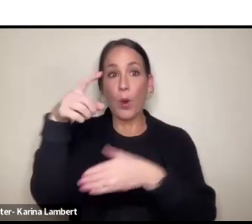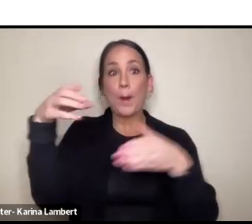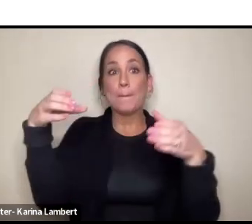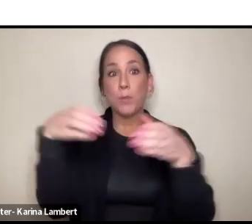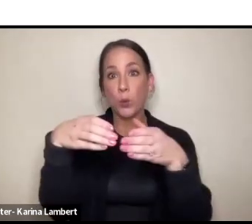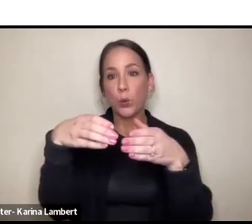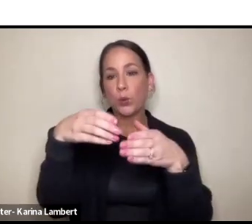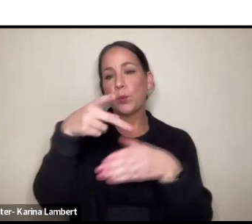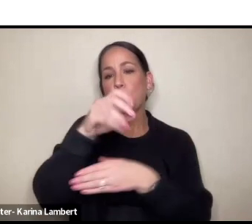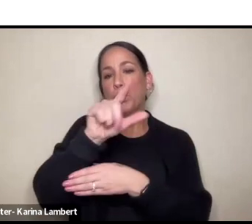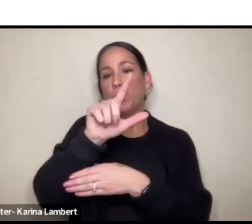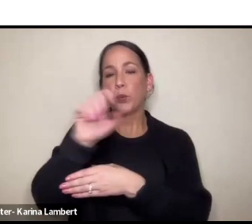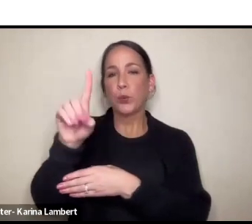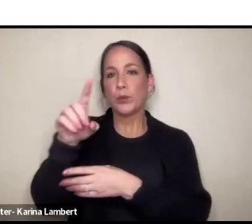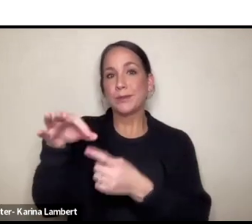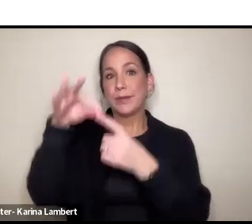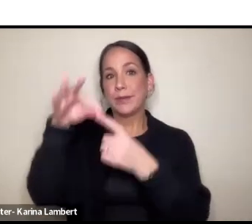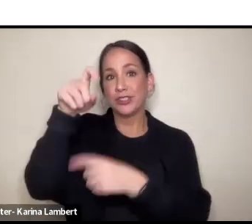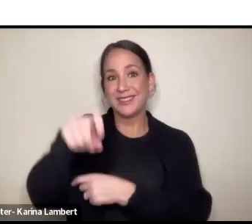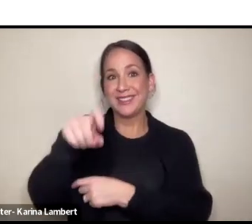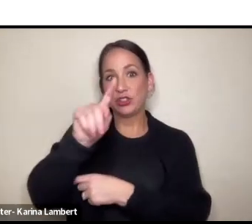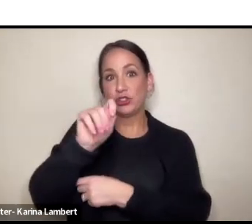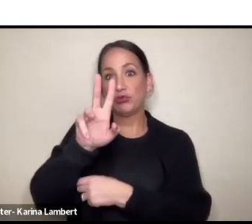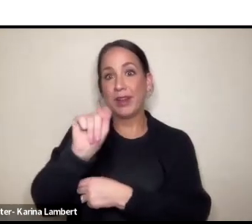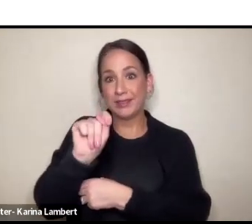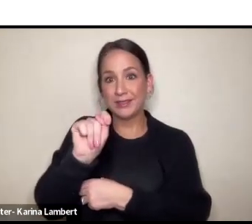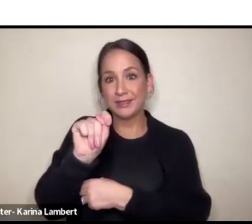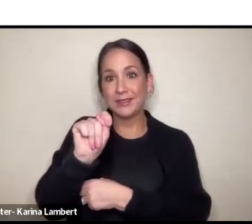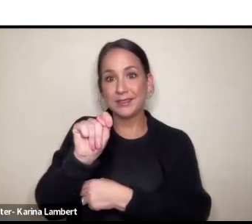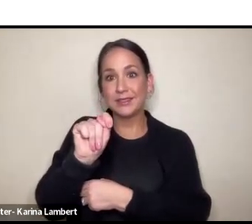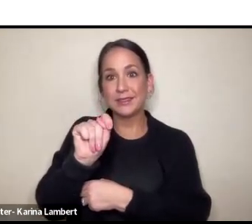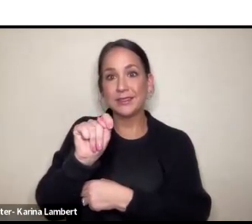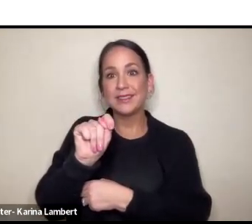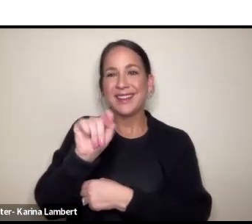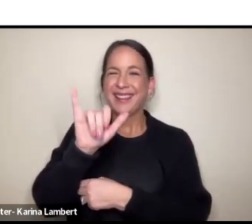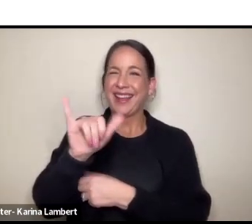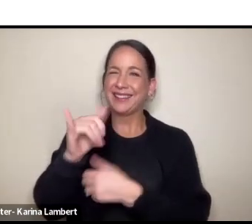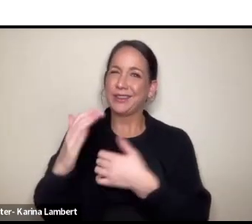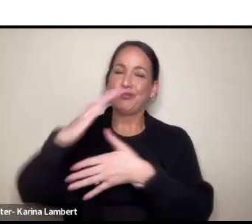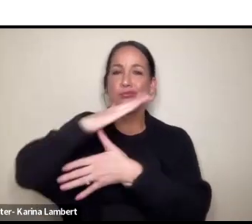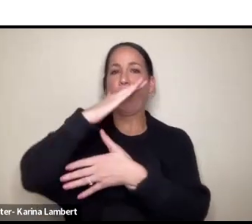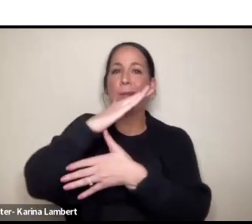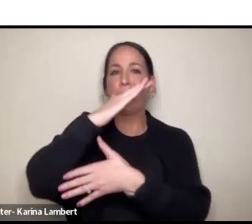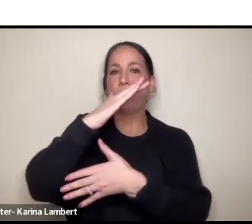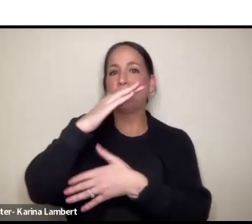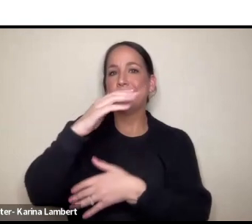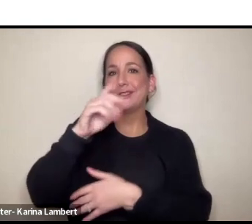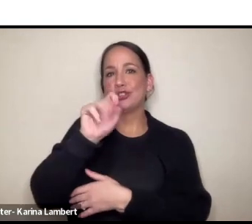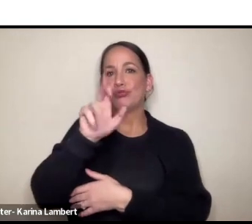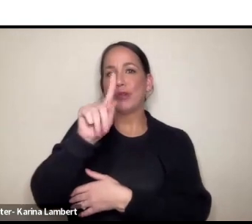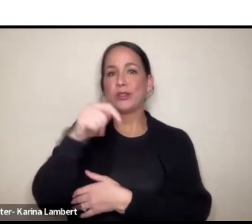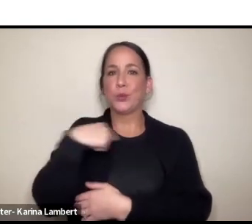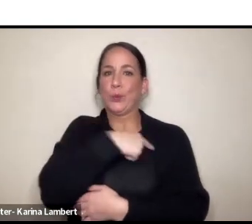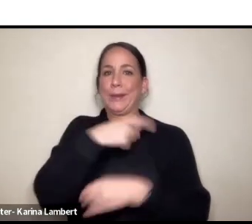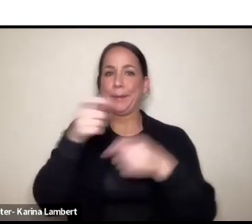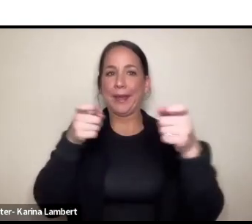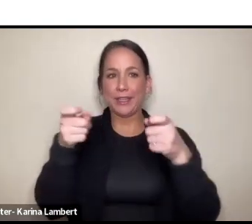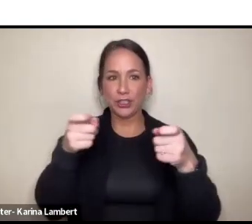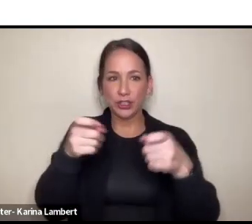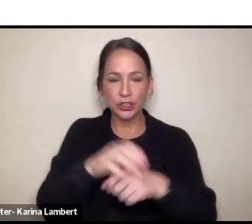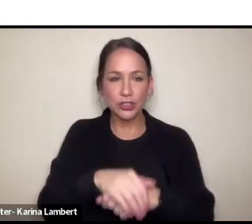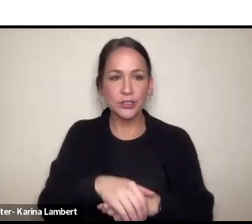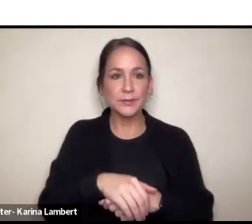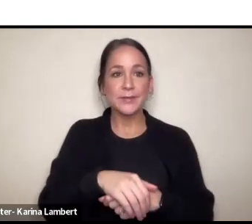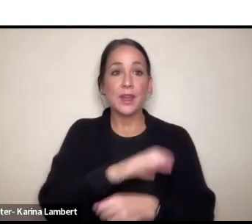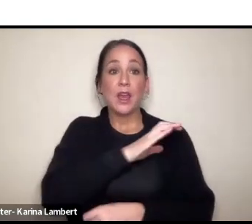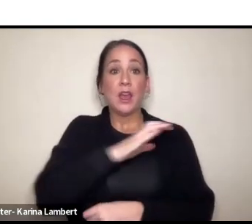needs trust, which are the primary trusts that we manage. Congress said in over 93, they said that